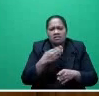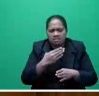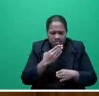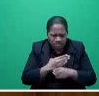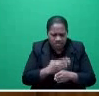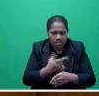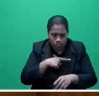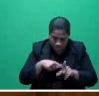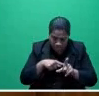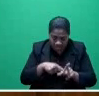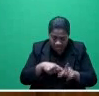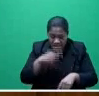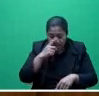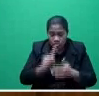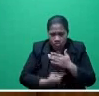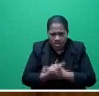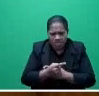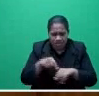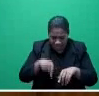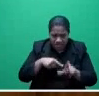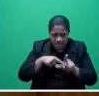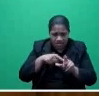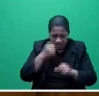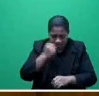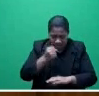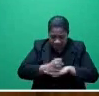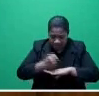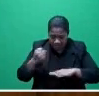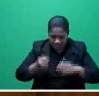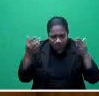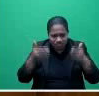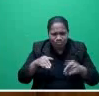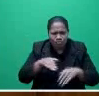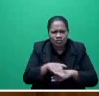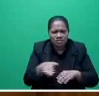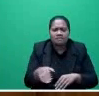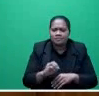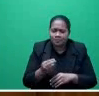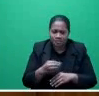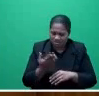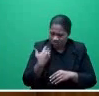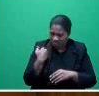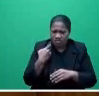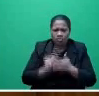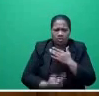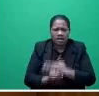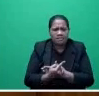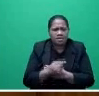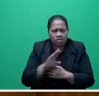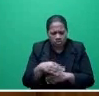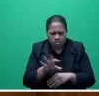government. Unlikely previously, when civil servants were employed on basis of nepotism, skin